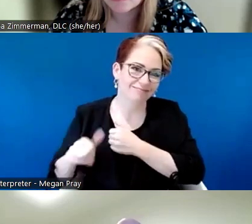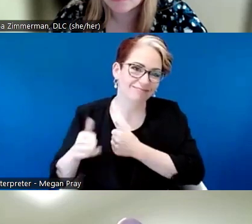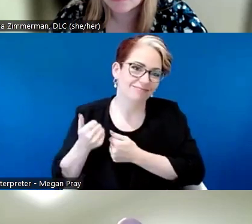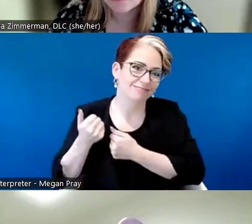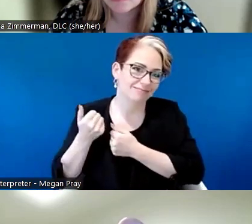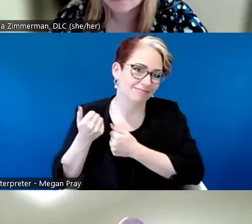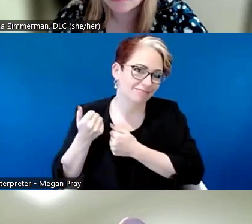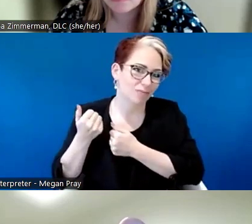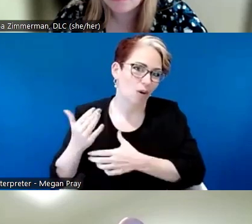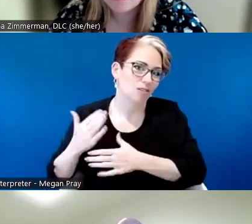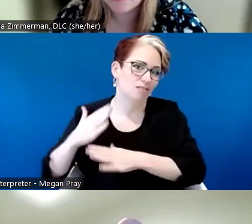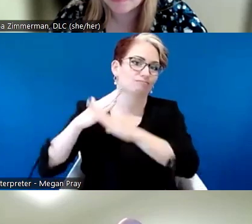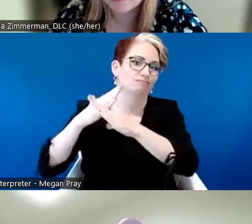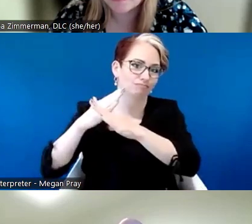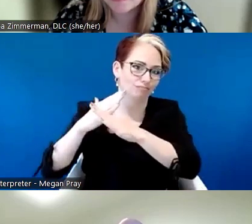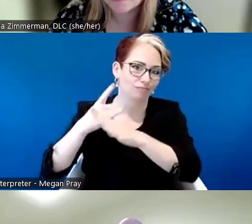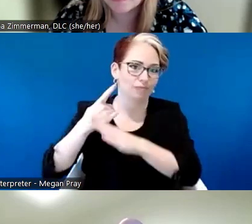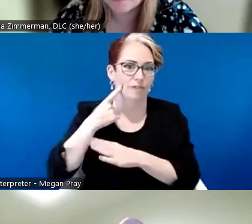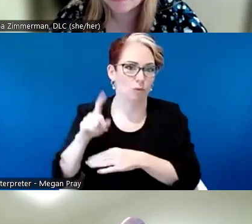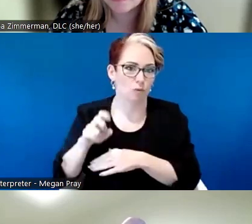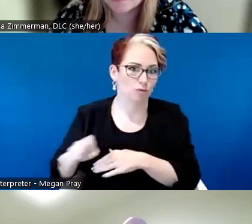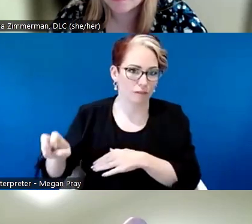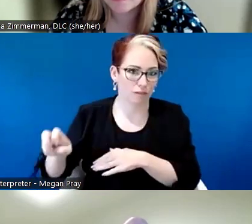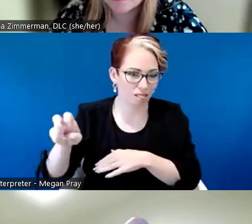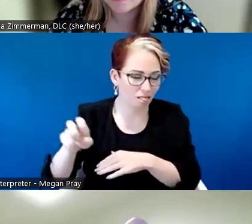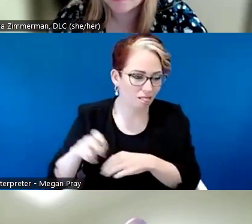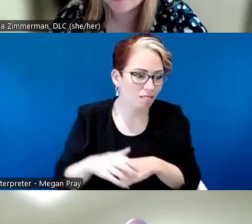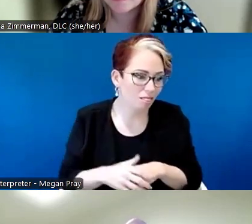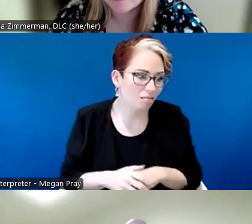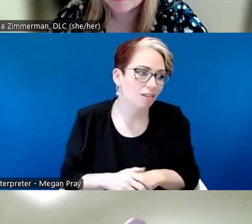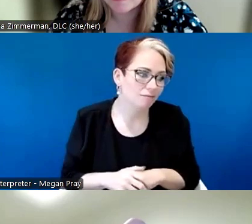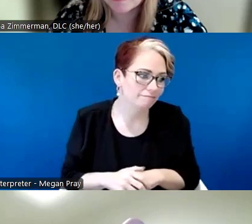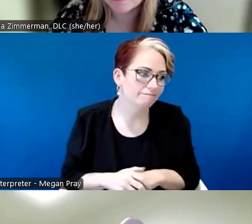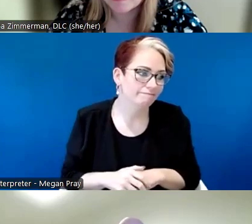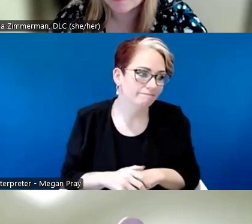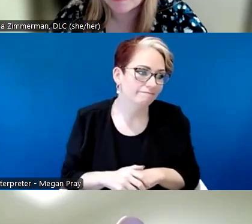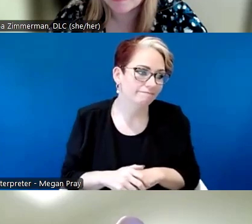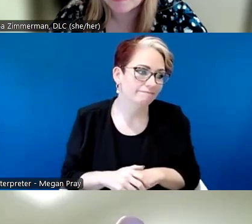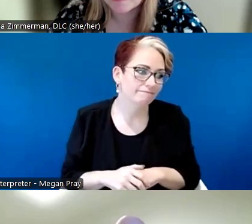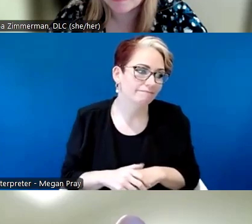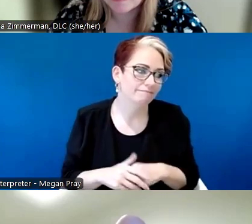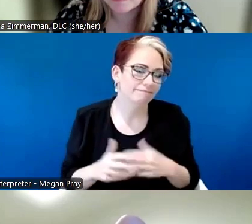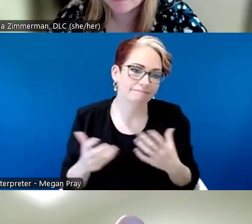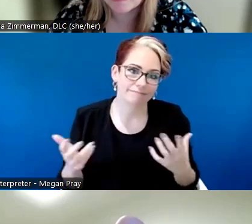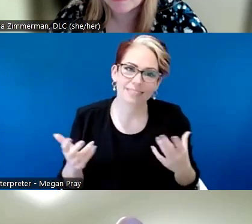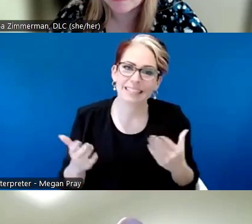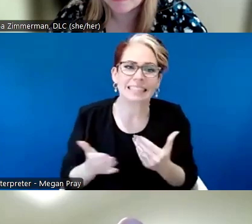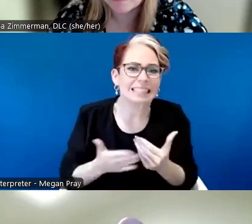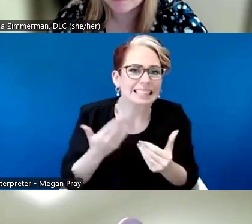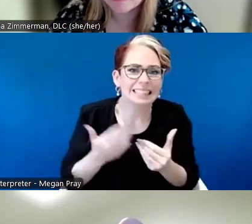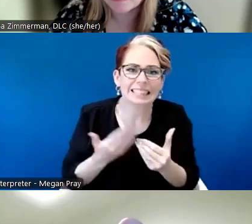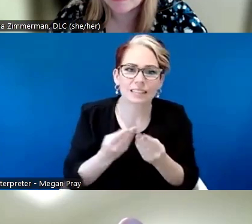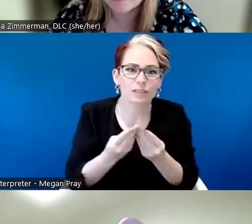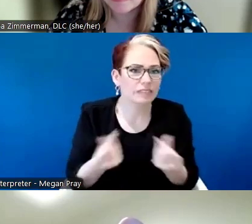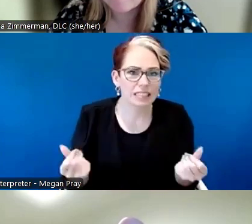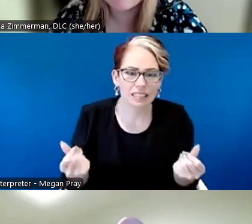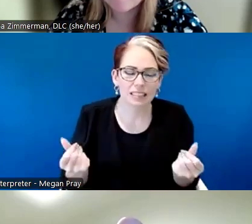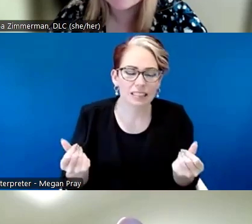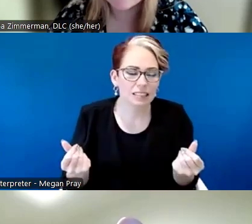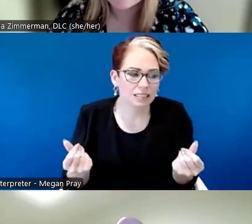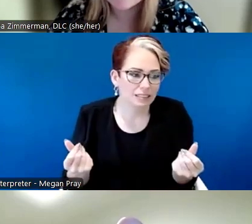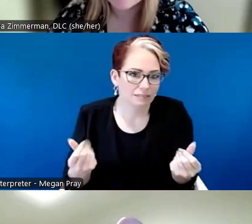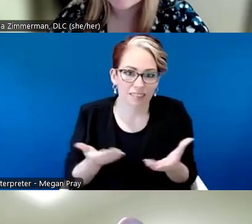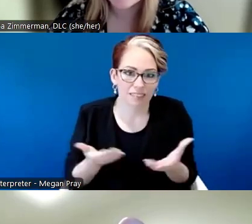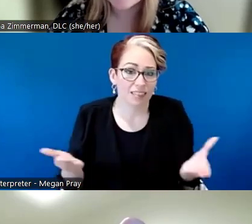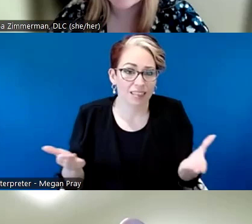of travel issue. And again, these are fairly easy fixes, things that can be brought